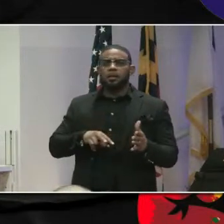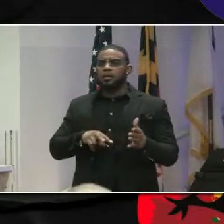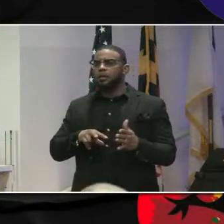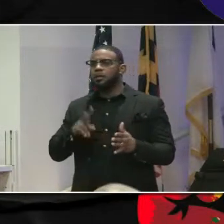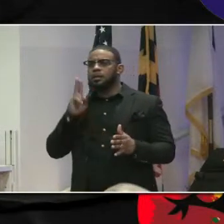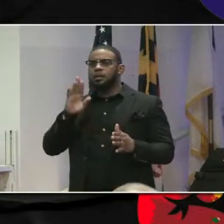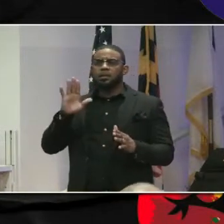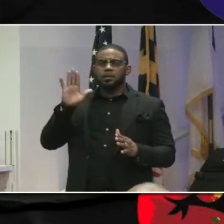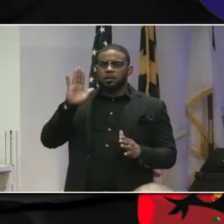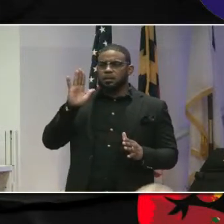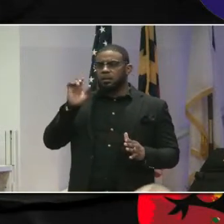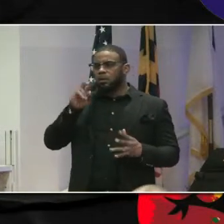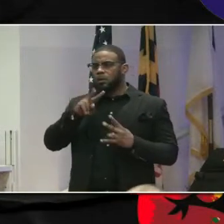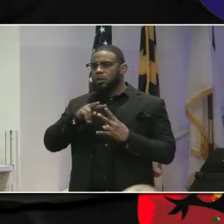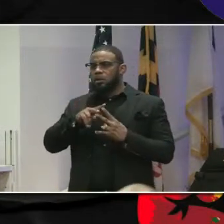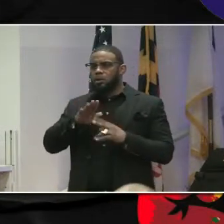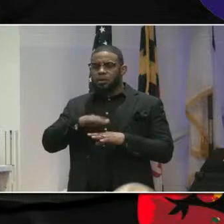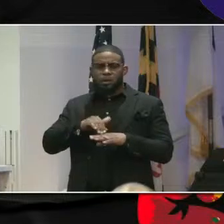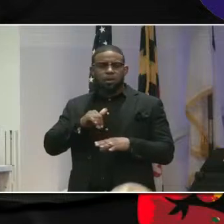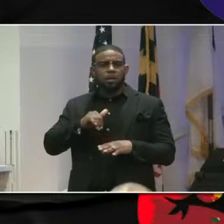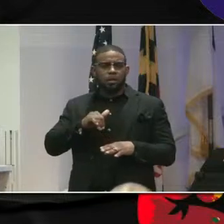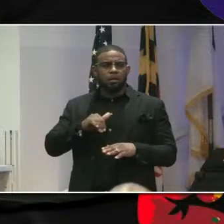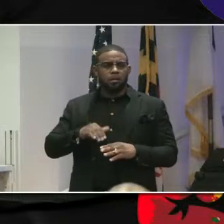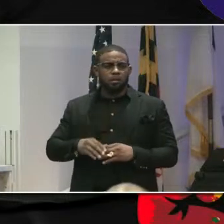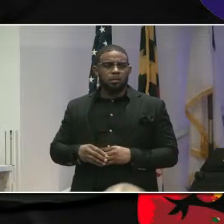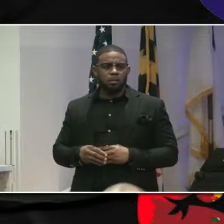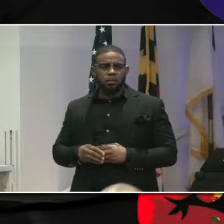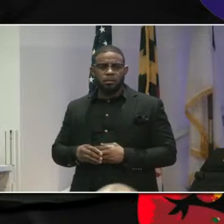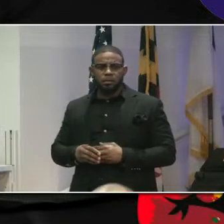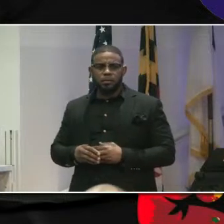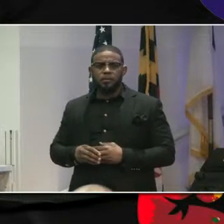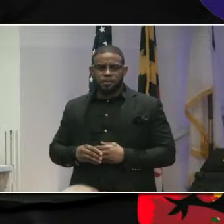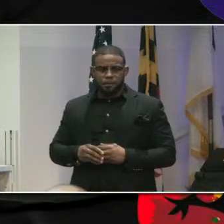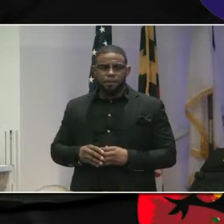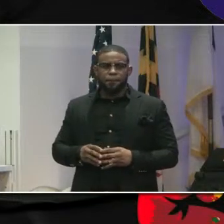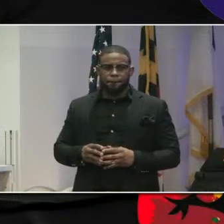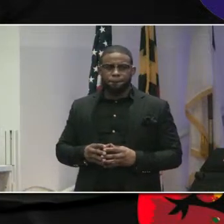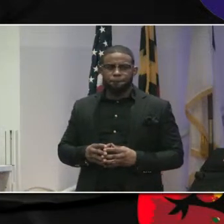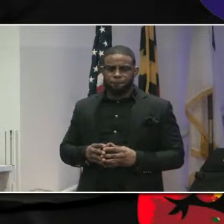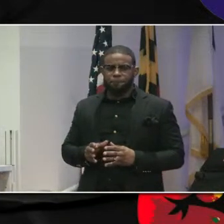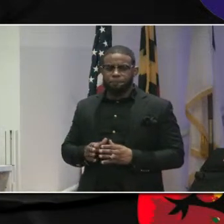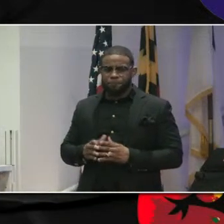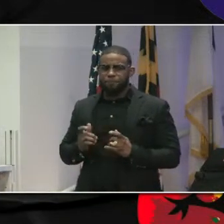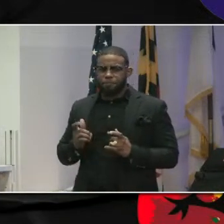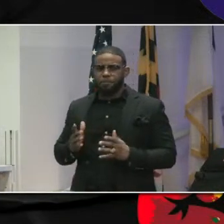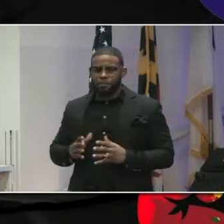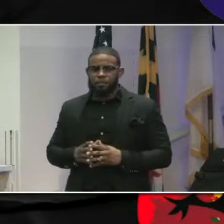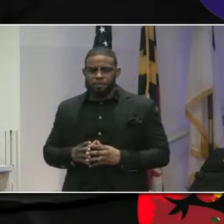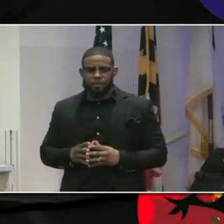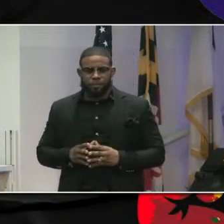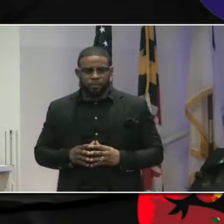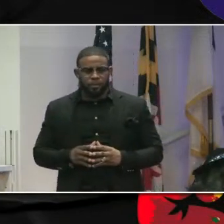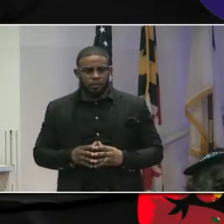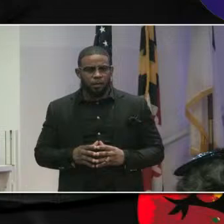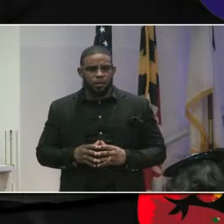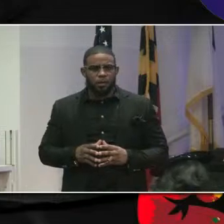you raised your hand for one of those two calls. Hallelujah. Hallelujah. Hallelujah.